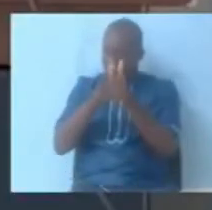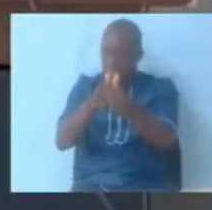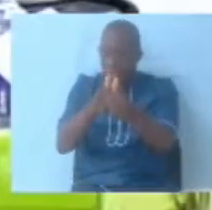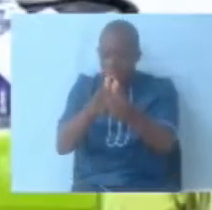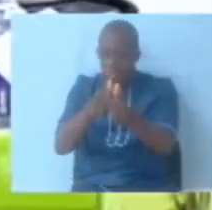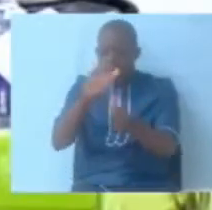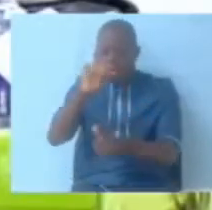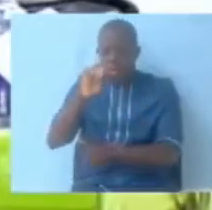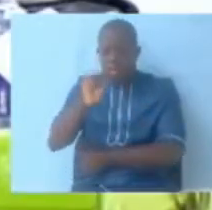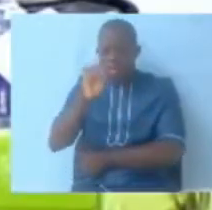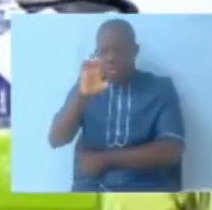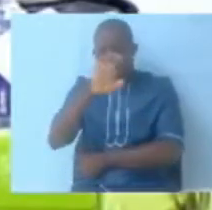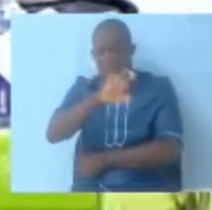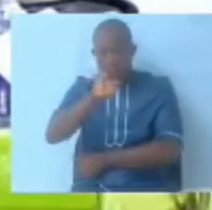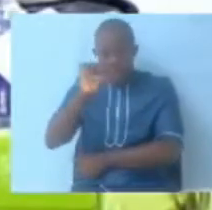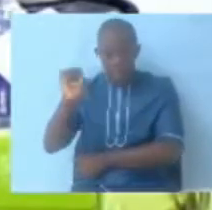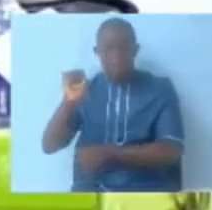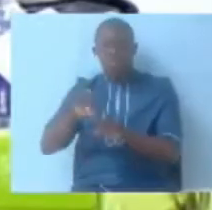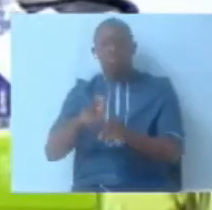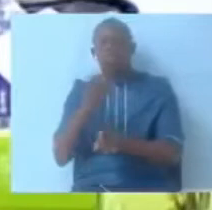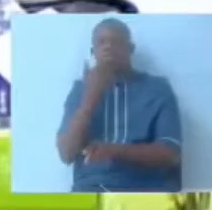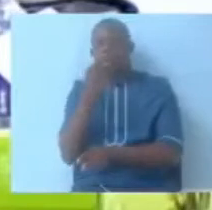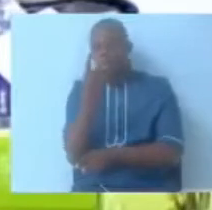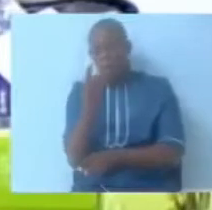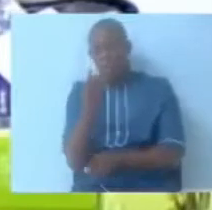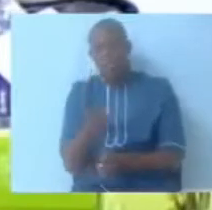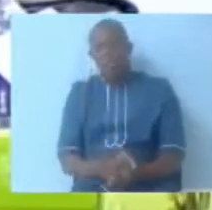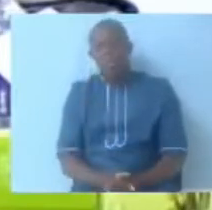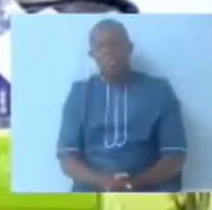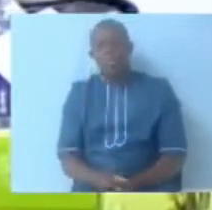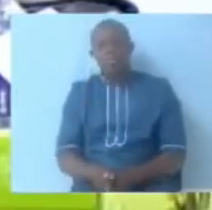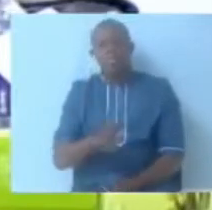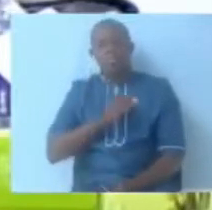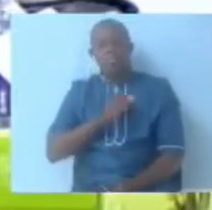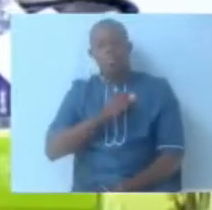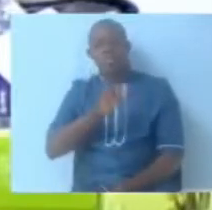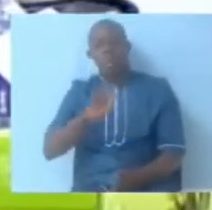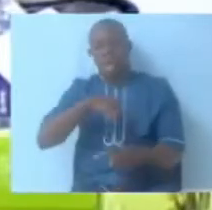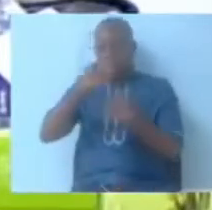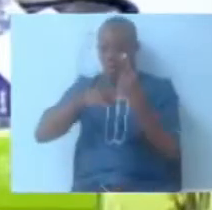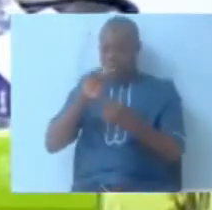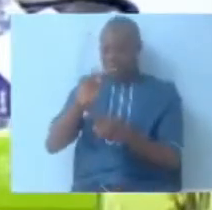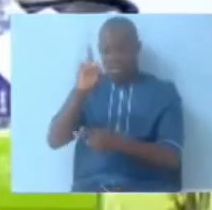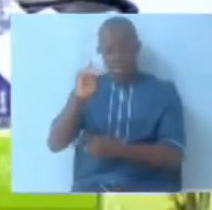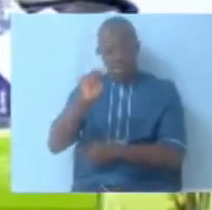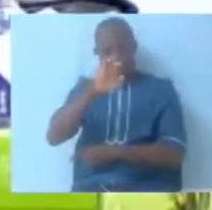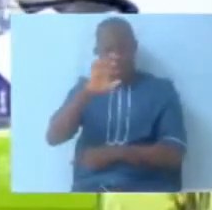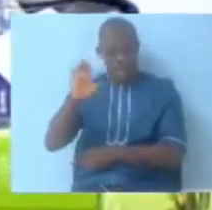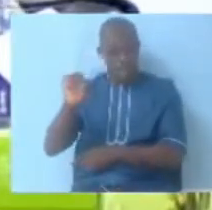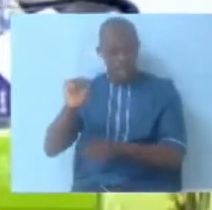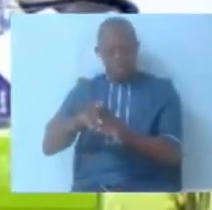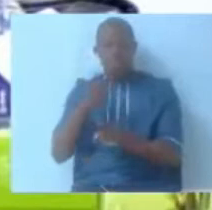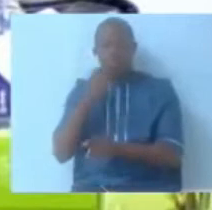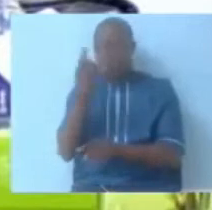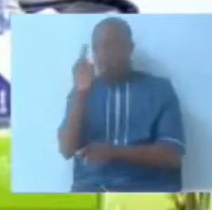no, that was not pursuant to decree number one, but other follow-up decrees. Wo amanke ko be dendin decree follow nyin la